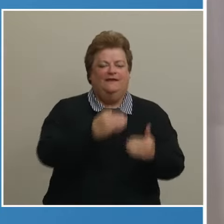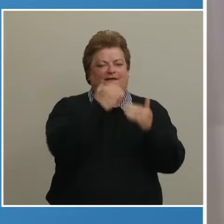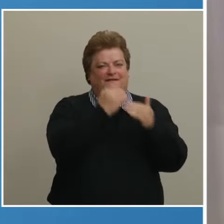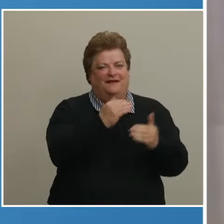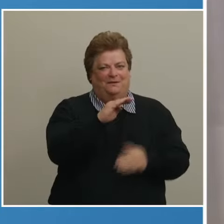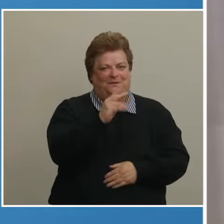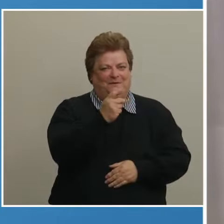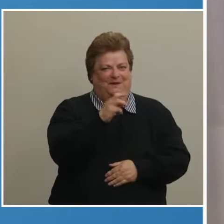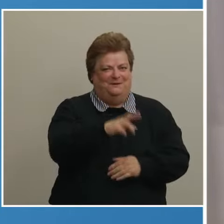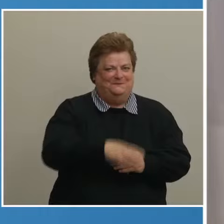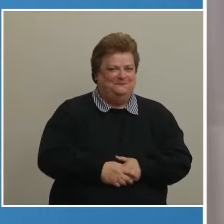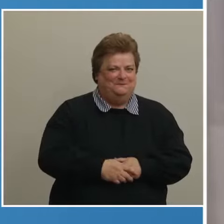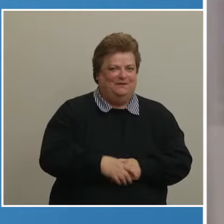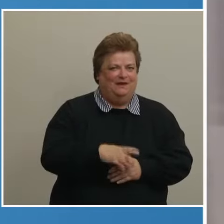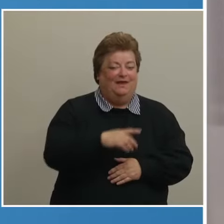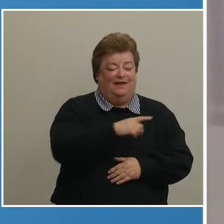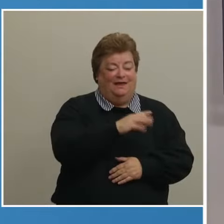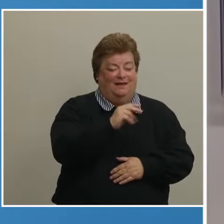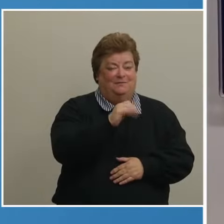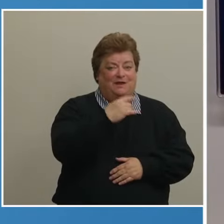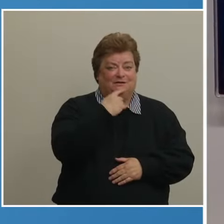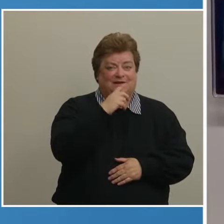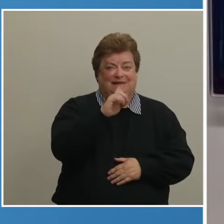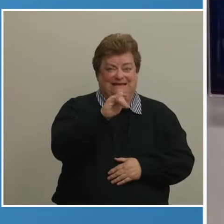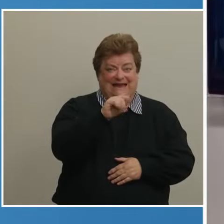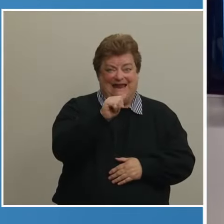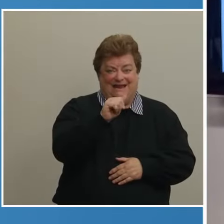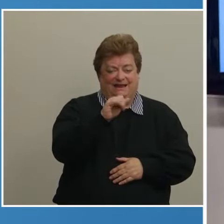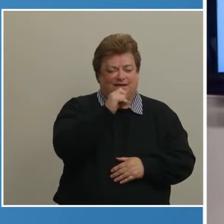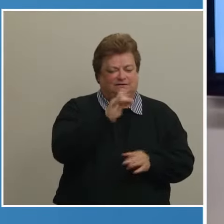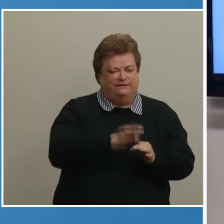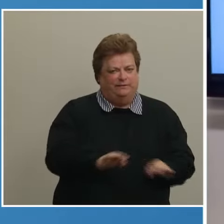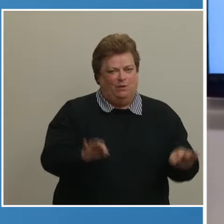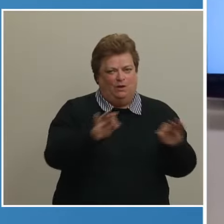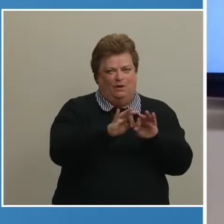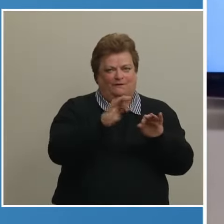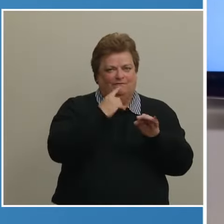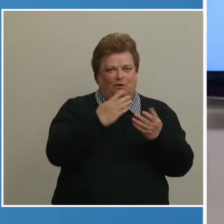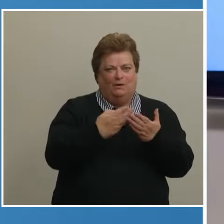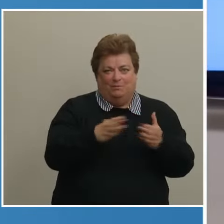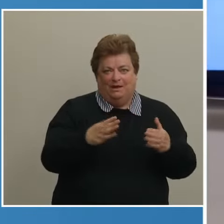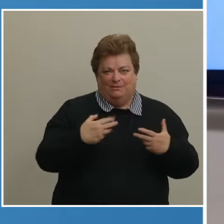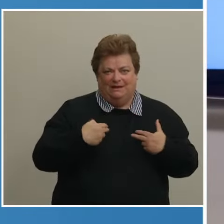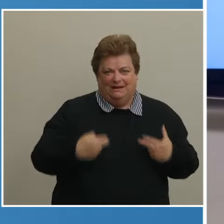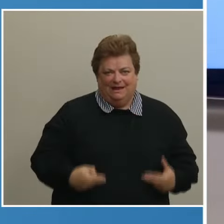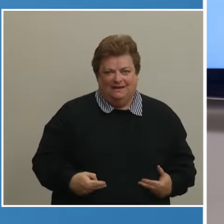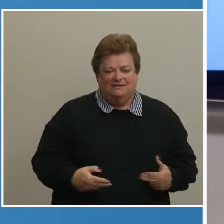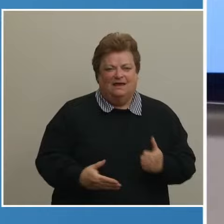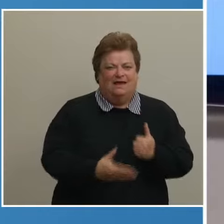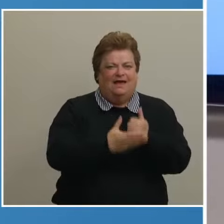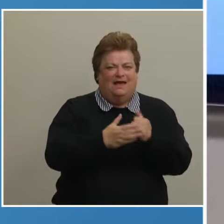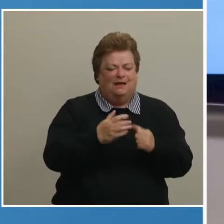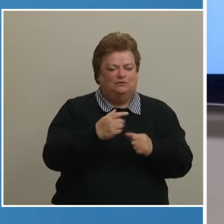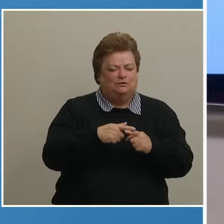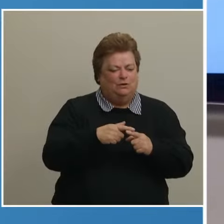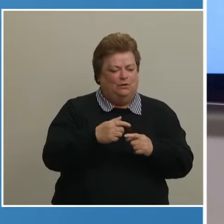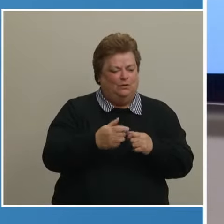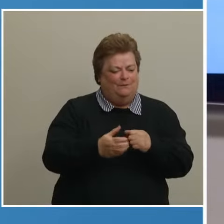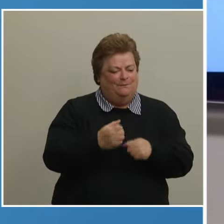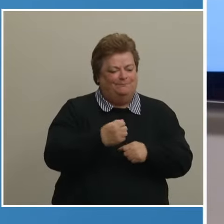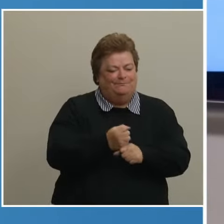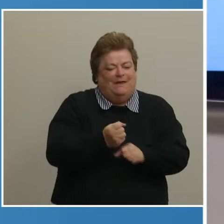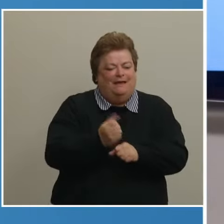Thank you, Mayor. As the Mayor said, data plays an important role in public health, and it helps drive the decisions we